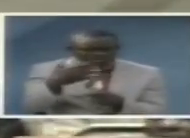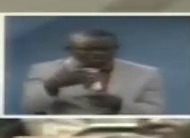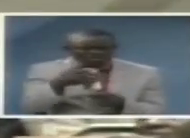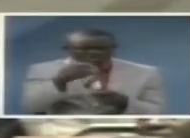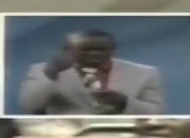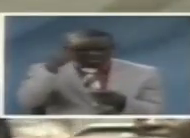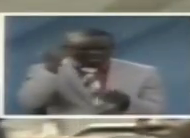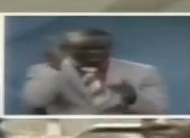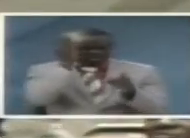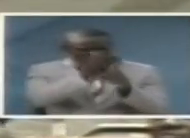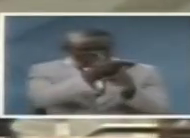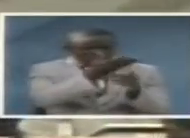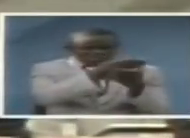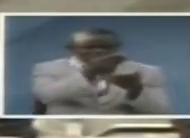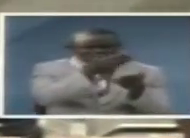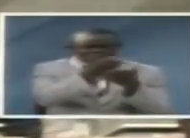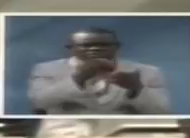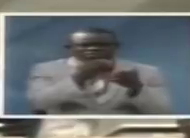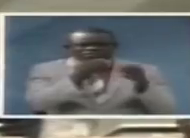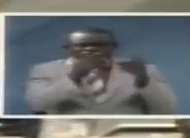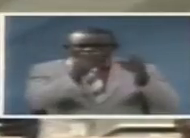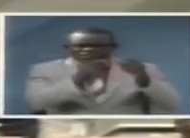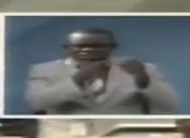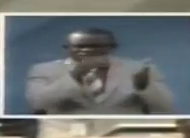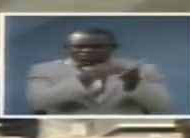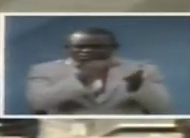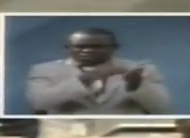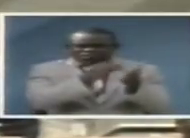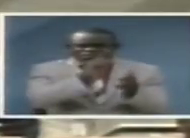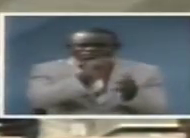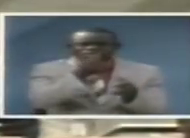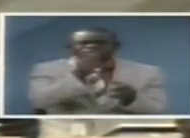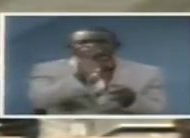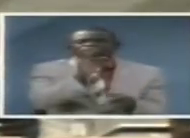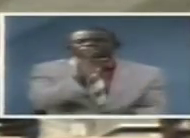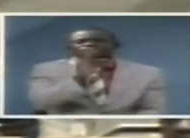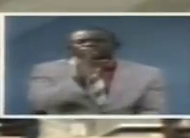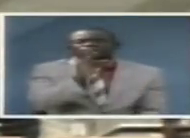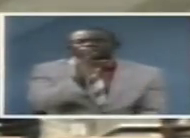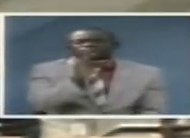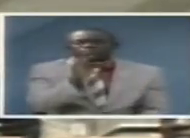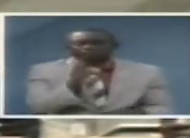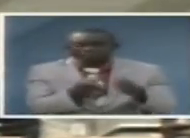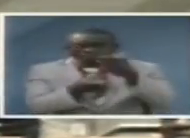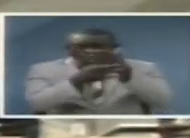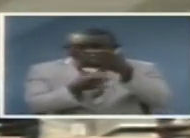products by March 2017. This is meant to remove the burden of oil procurement